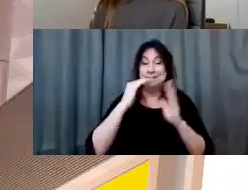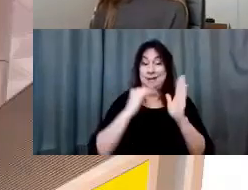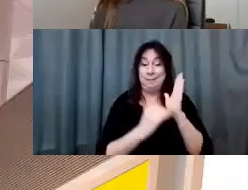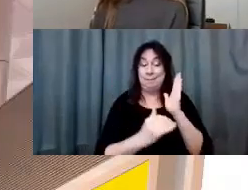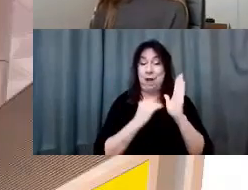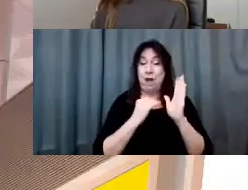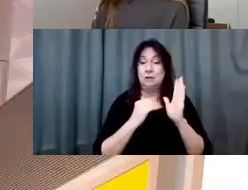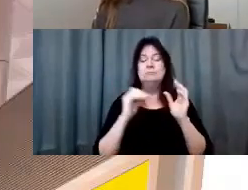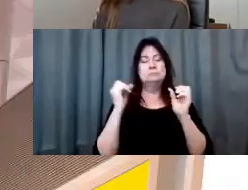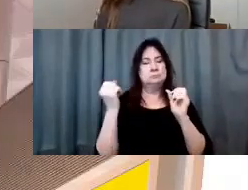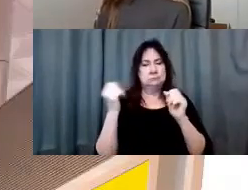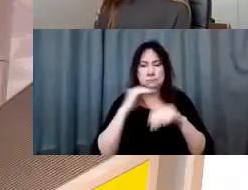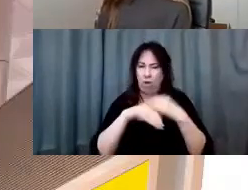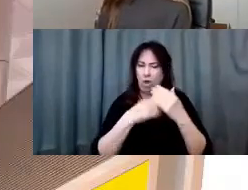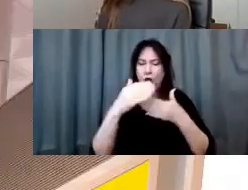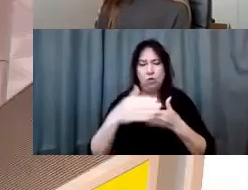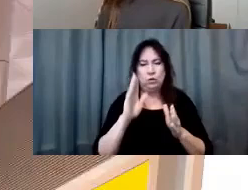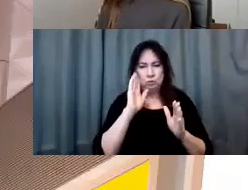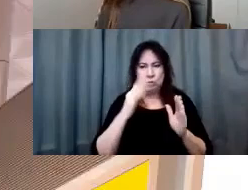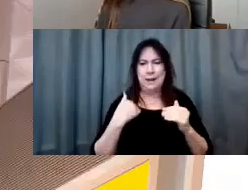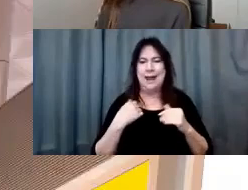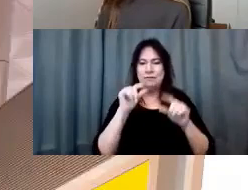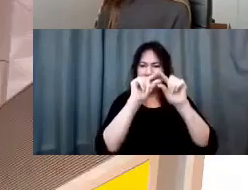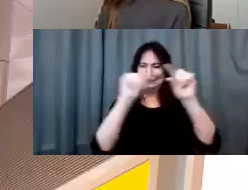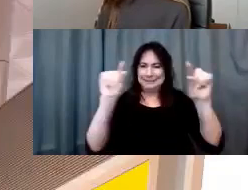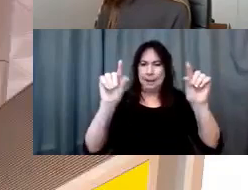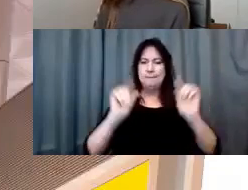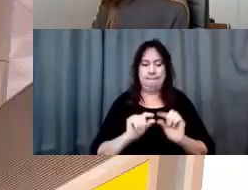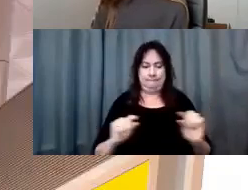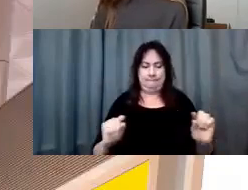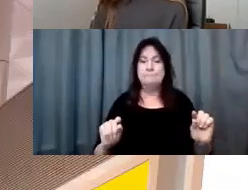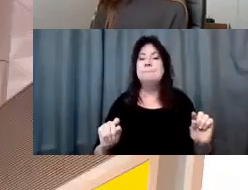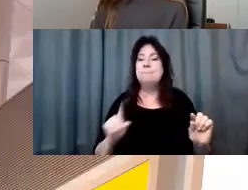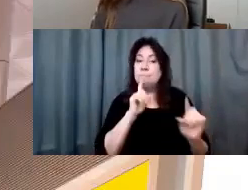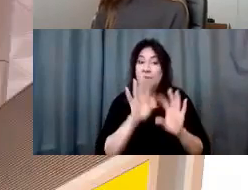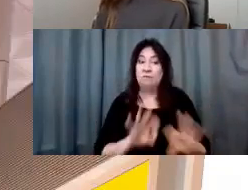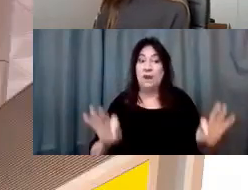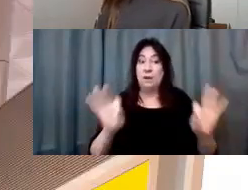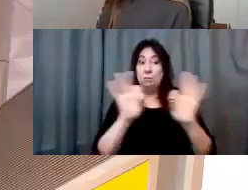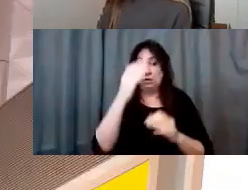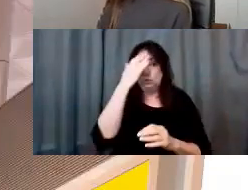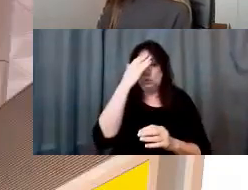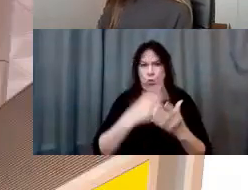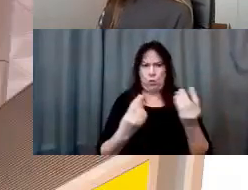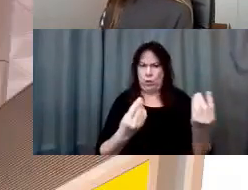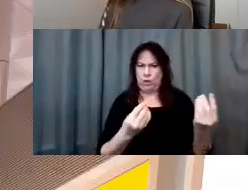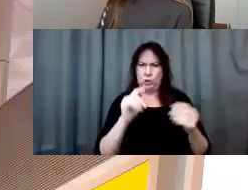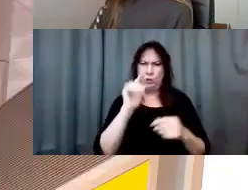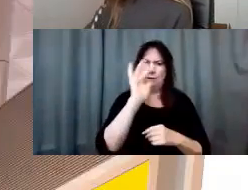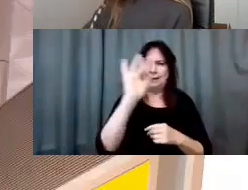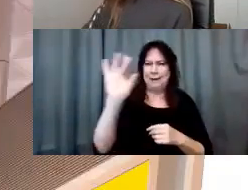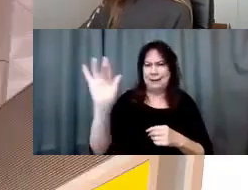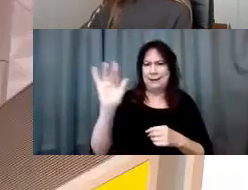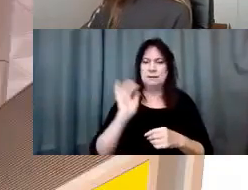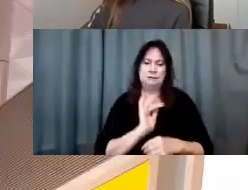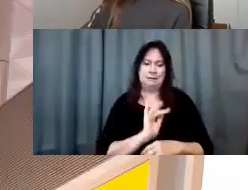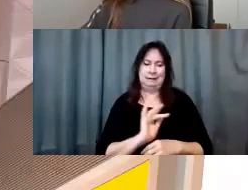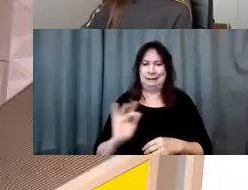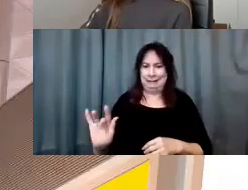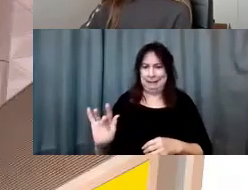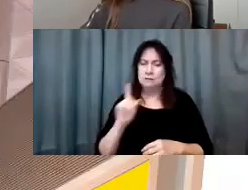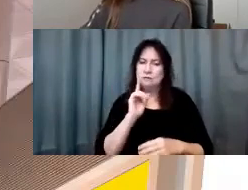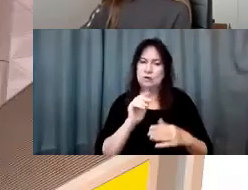room of the Virtual Conference Center, so it will be important to know what they do and use them for navigation